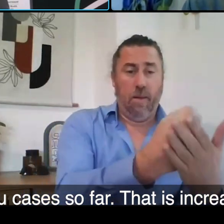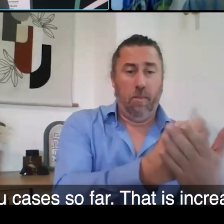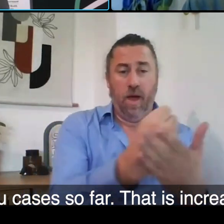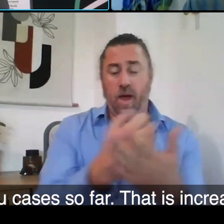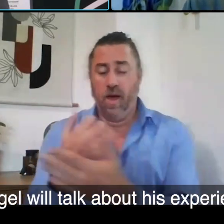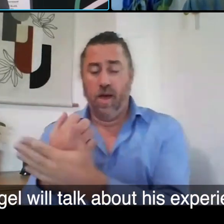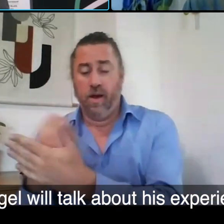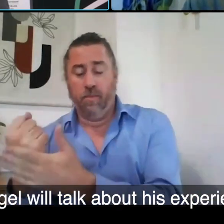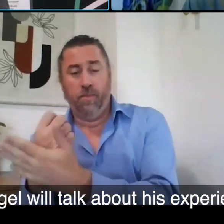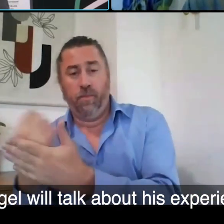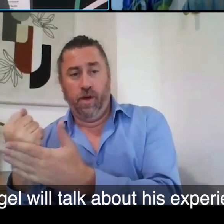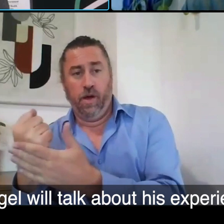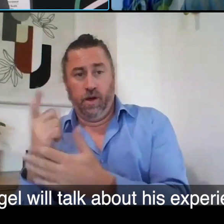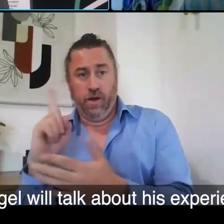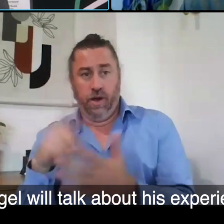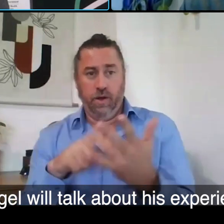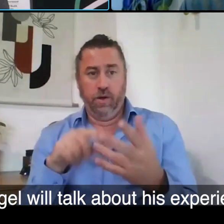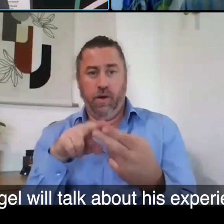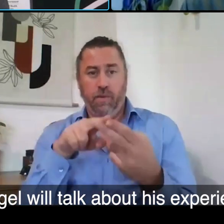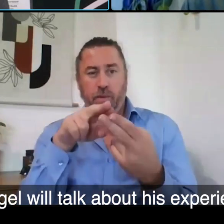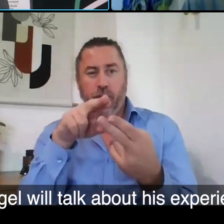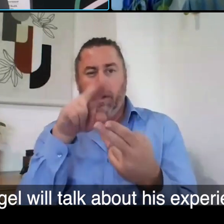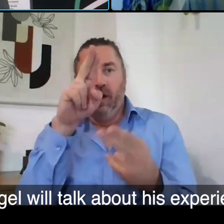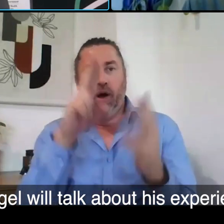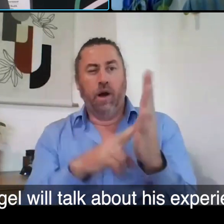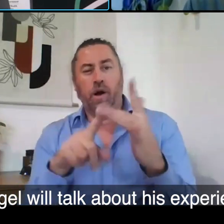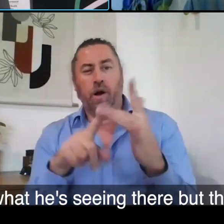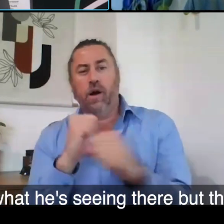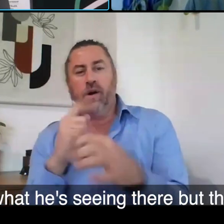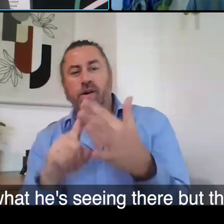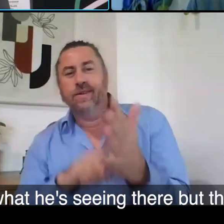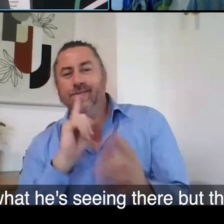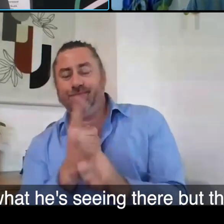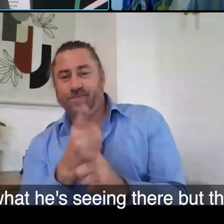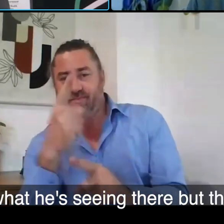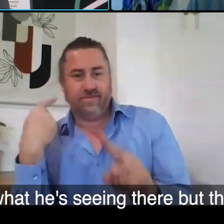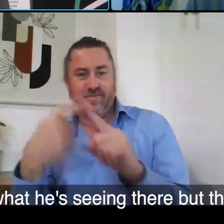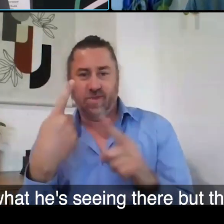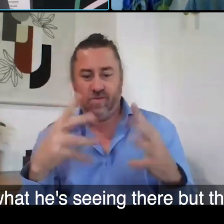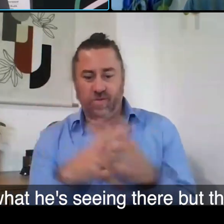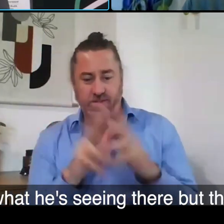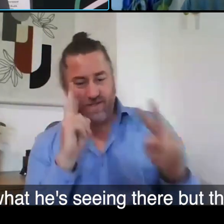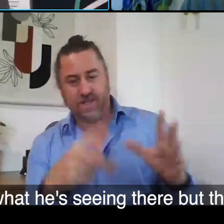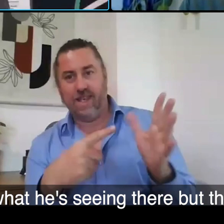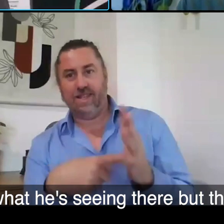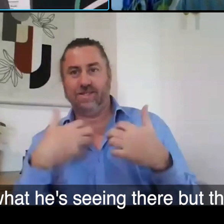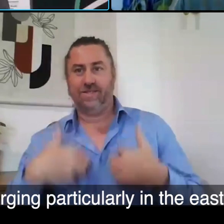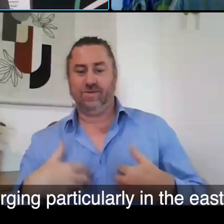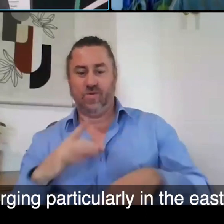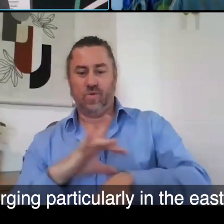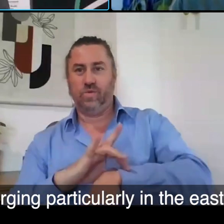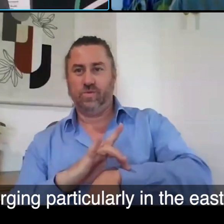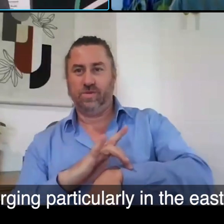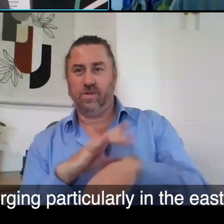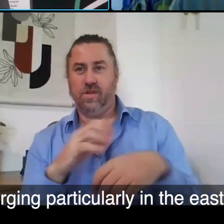is increasing. I'm sure Nigel will talk about his experience in the last week of what he's seeing there, but that is an issue